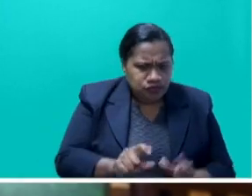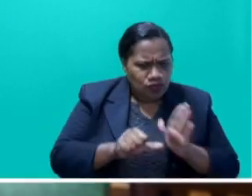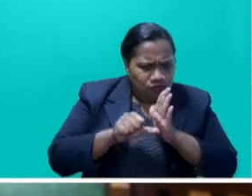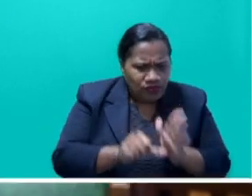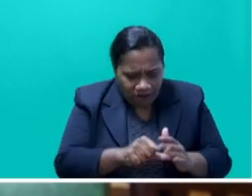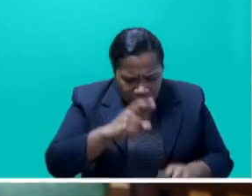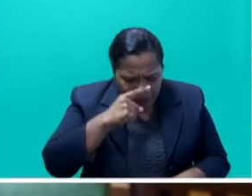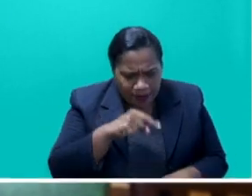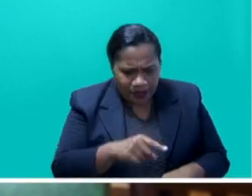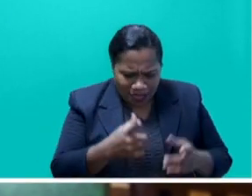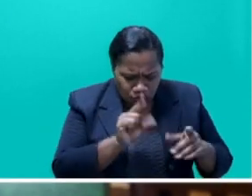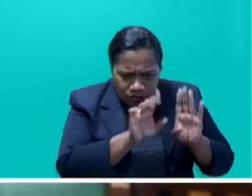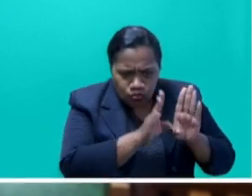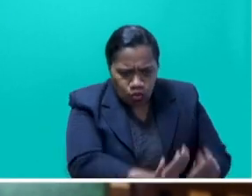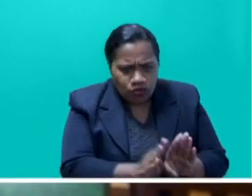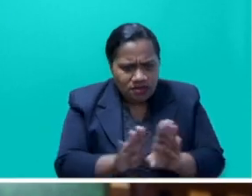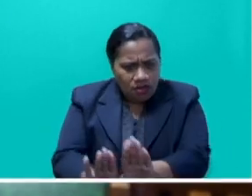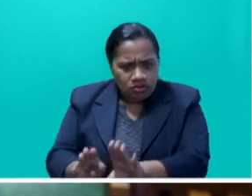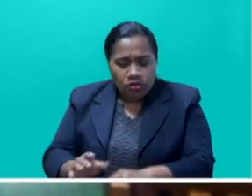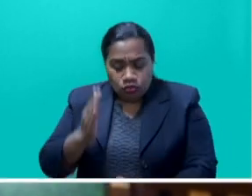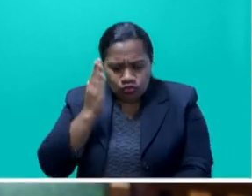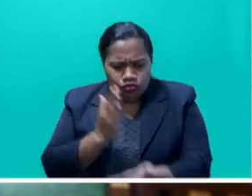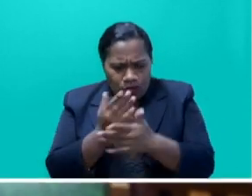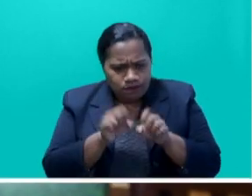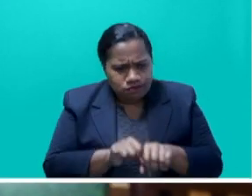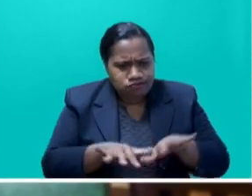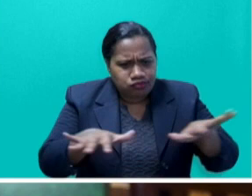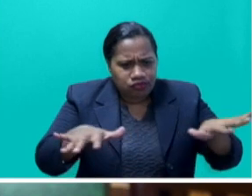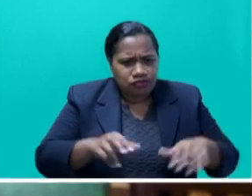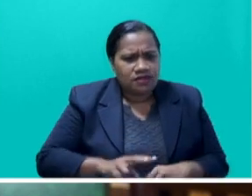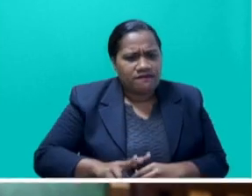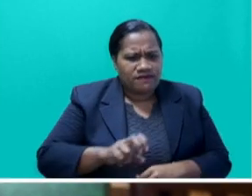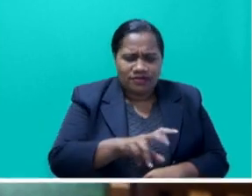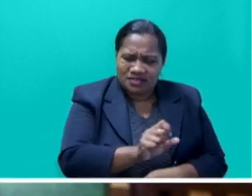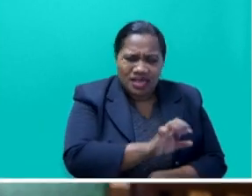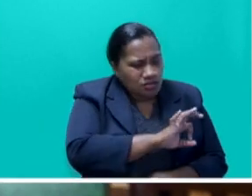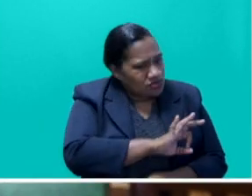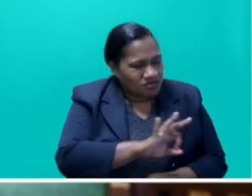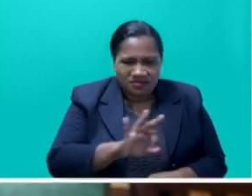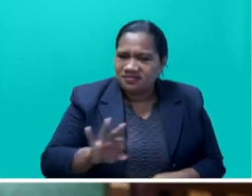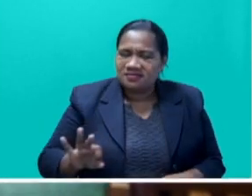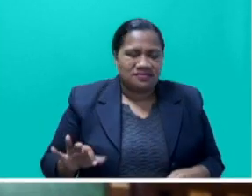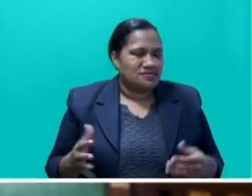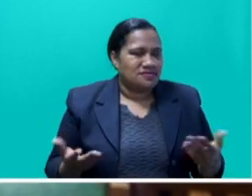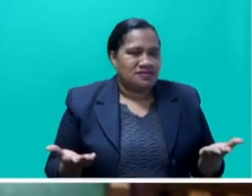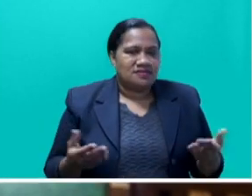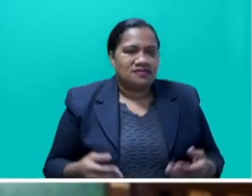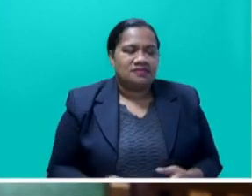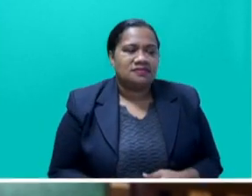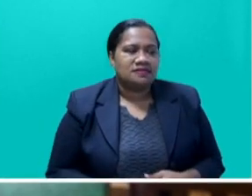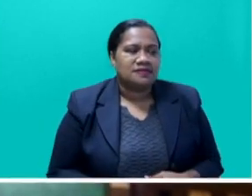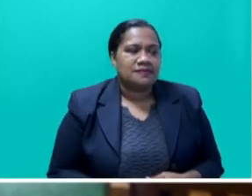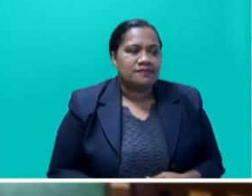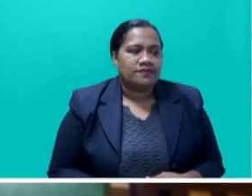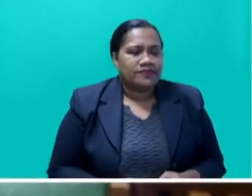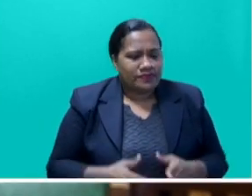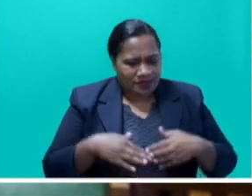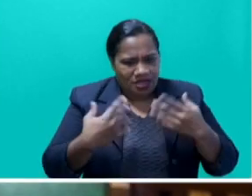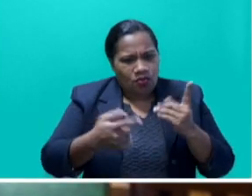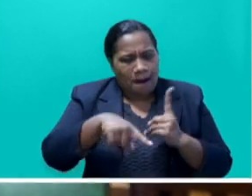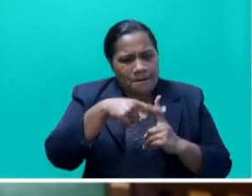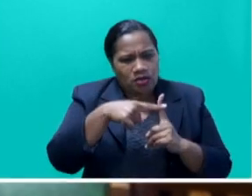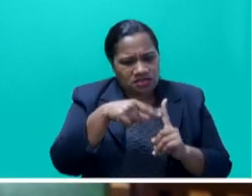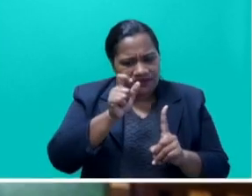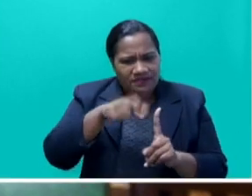instituting lockdowns to stop the spread of this virus. It shouldn't have to take the alarming rates of positive cases and